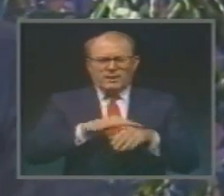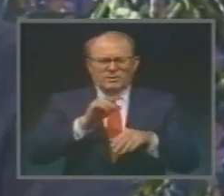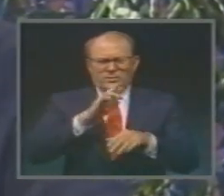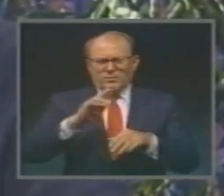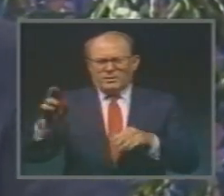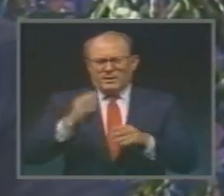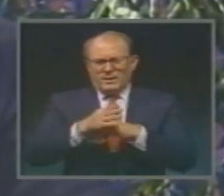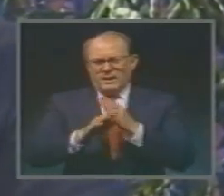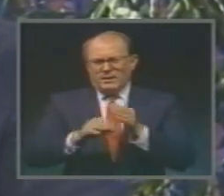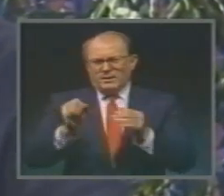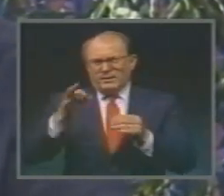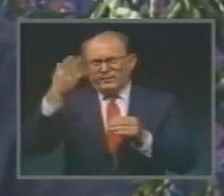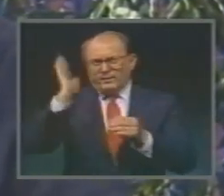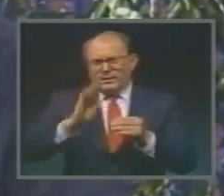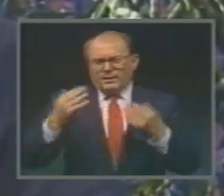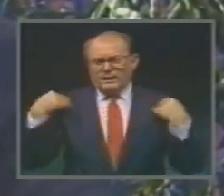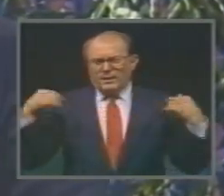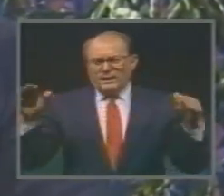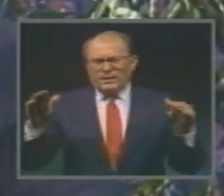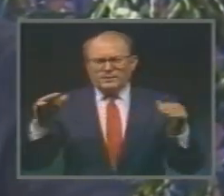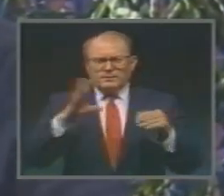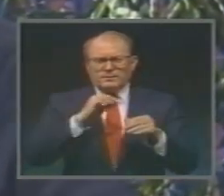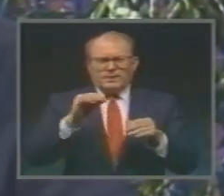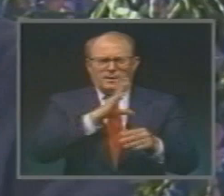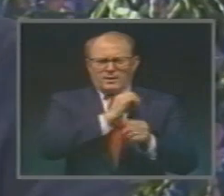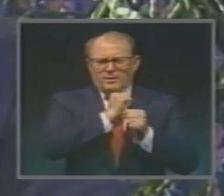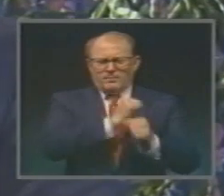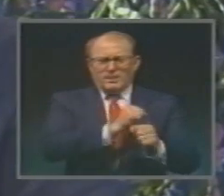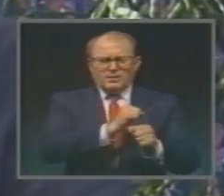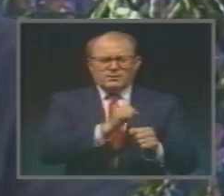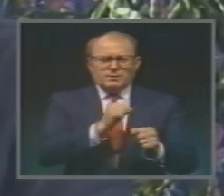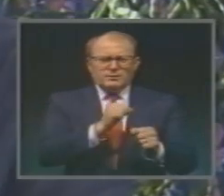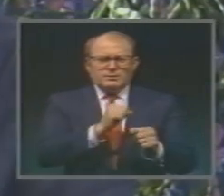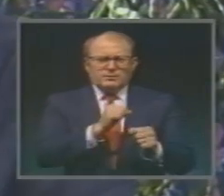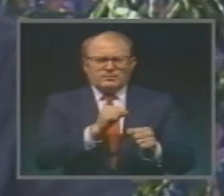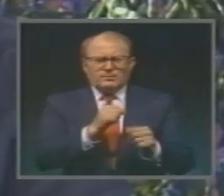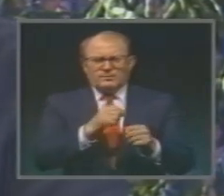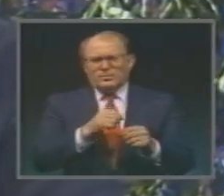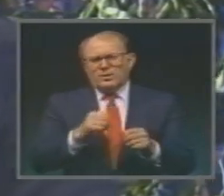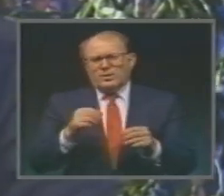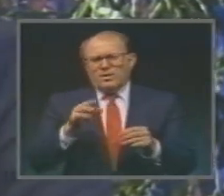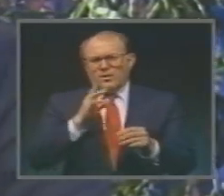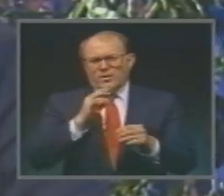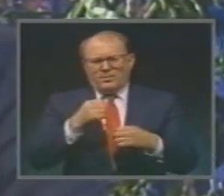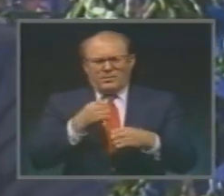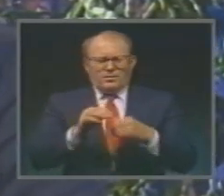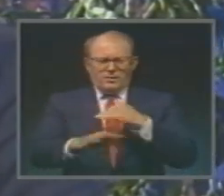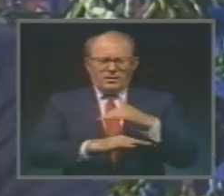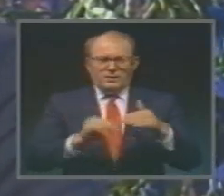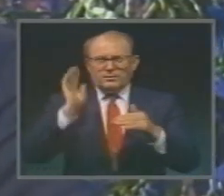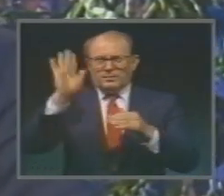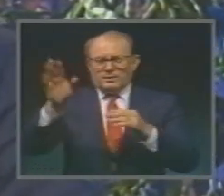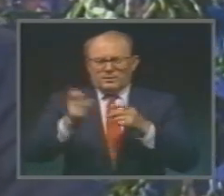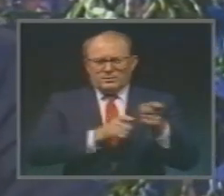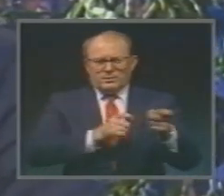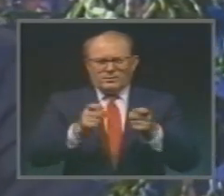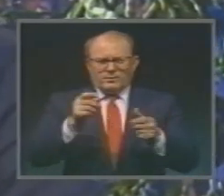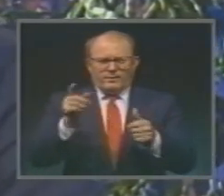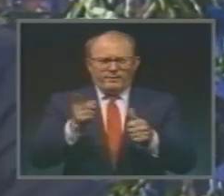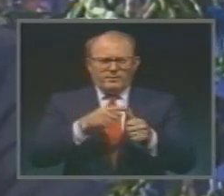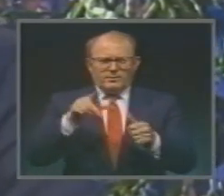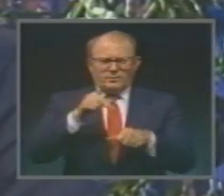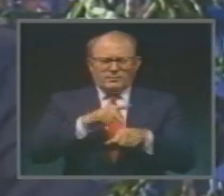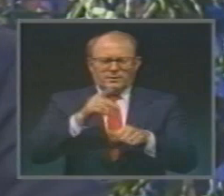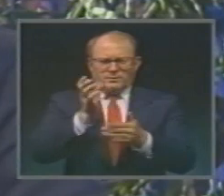of God, angels and authorities and powers being made subject unto him. 1 Peter